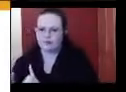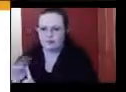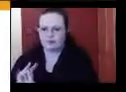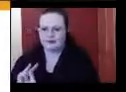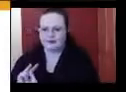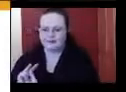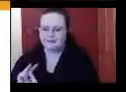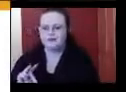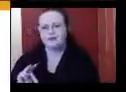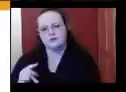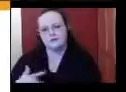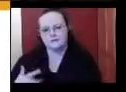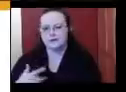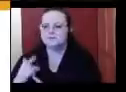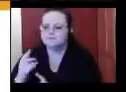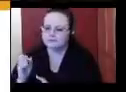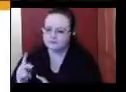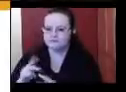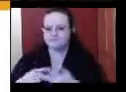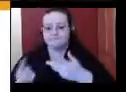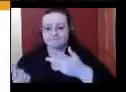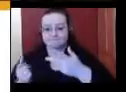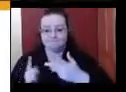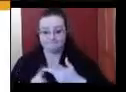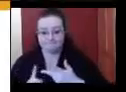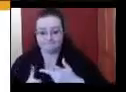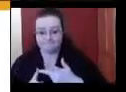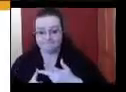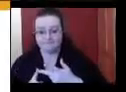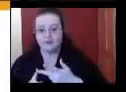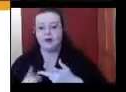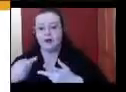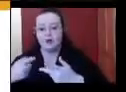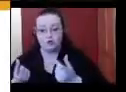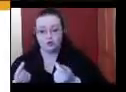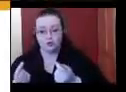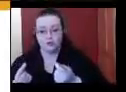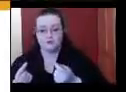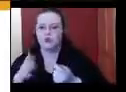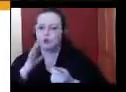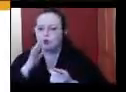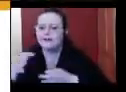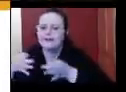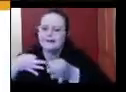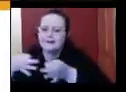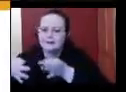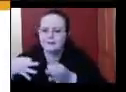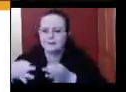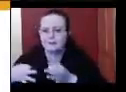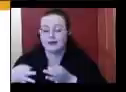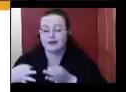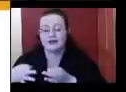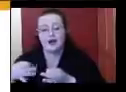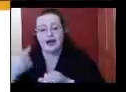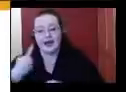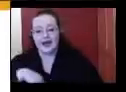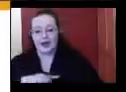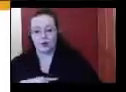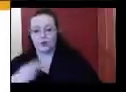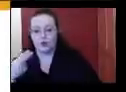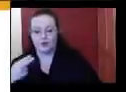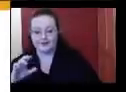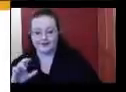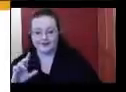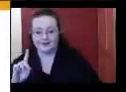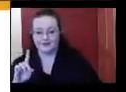following the question and answer period, I'm going to provide an overview of our Halton Catholic Return to School plan. And